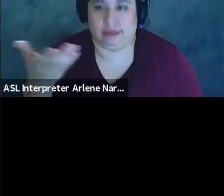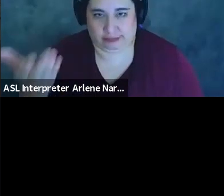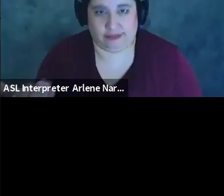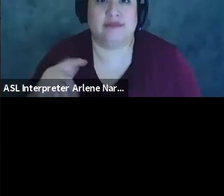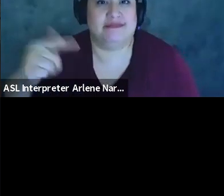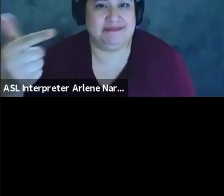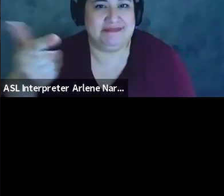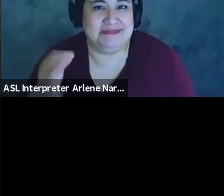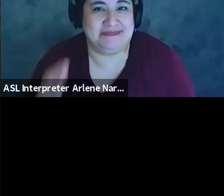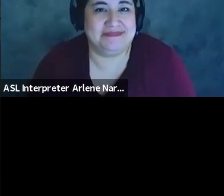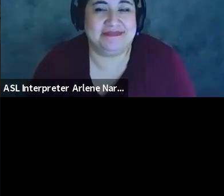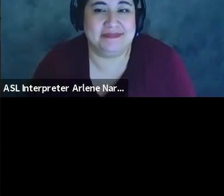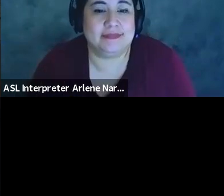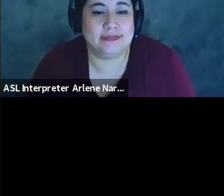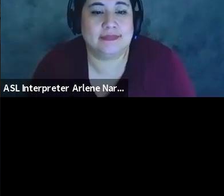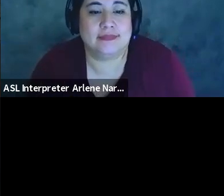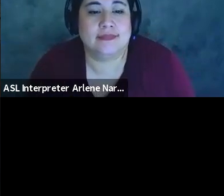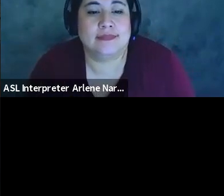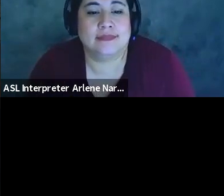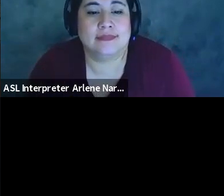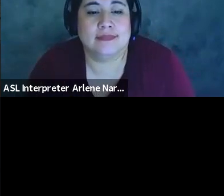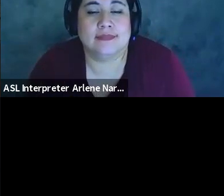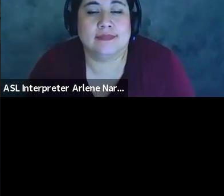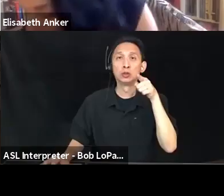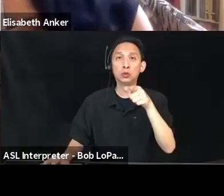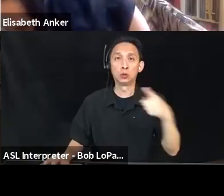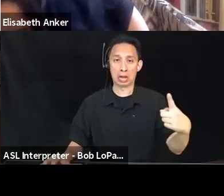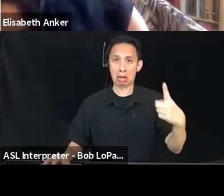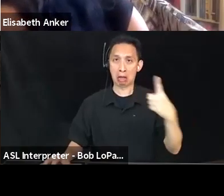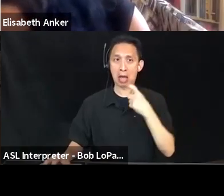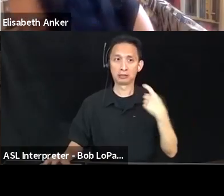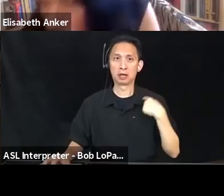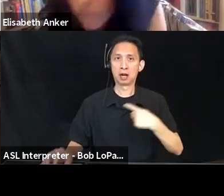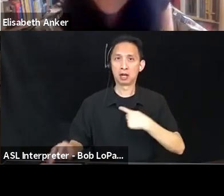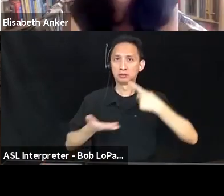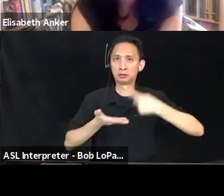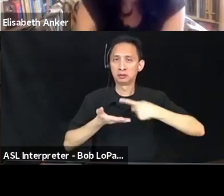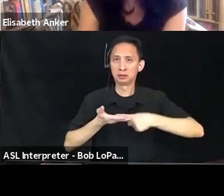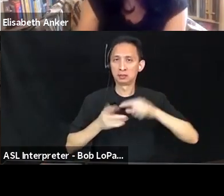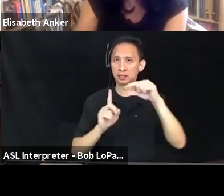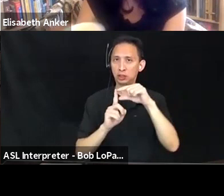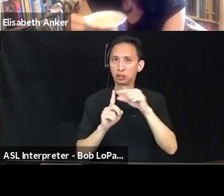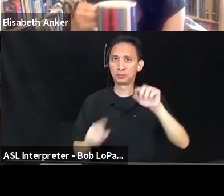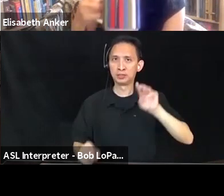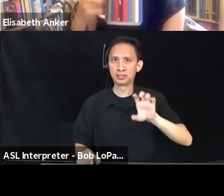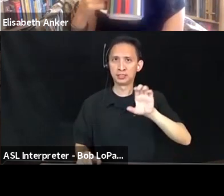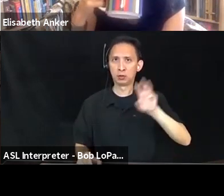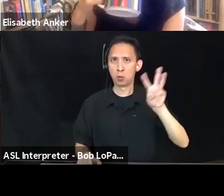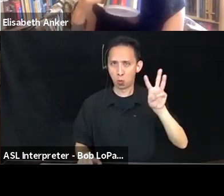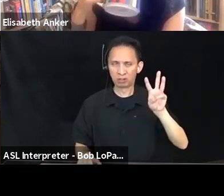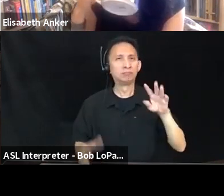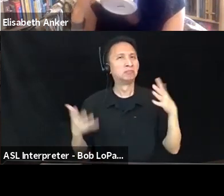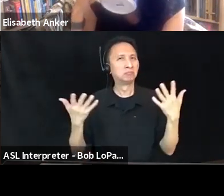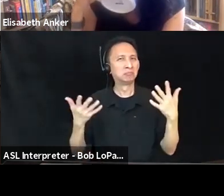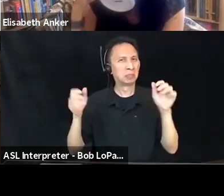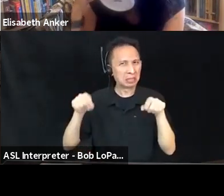say something about the term as a potential analytic, let me just say two or